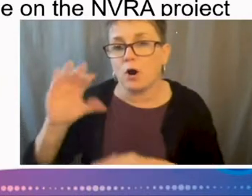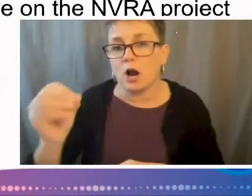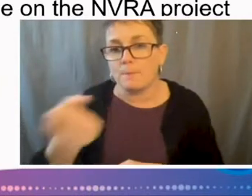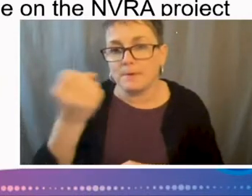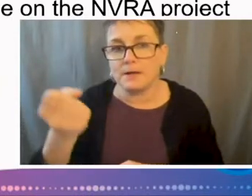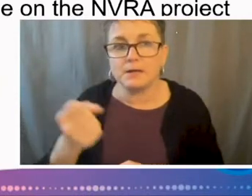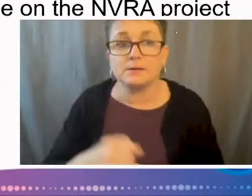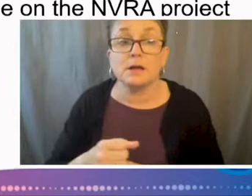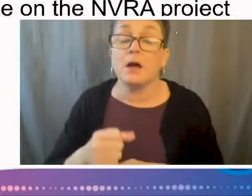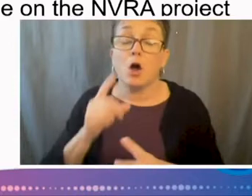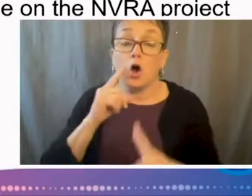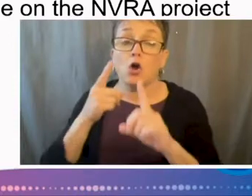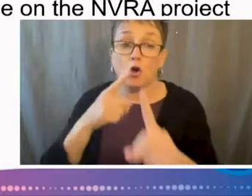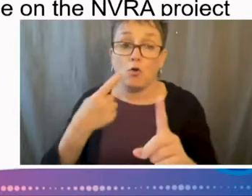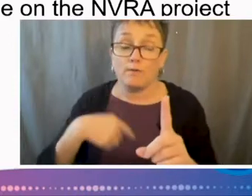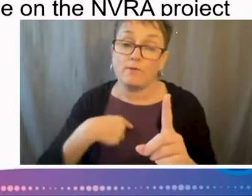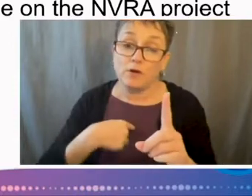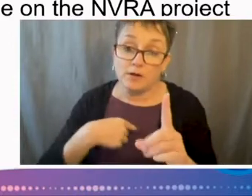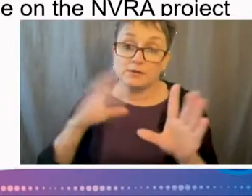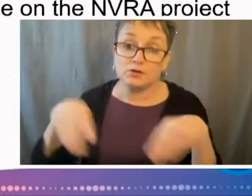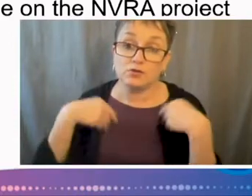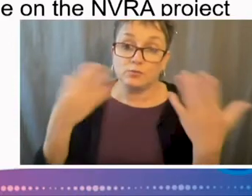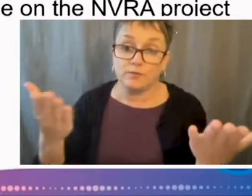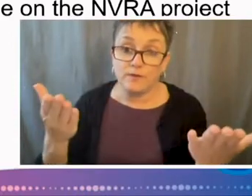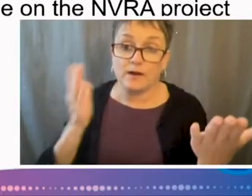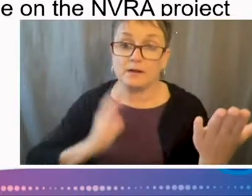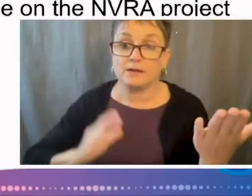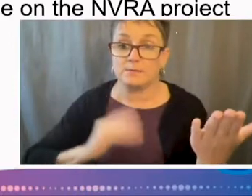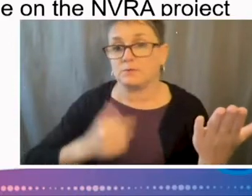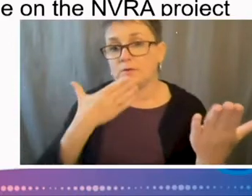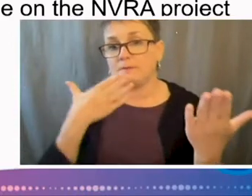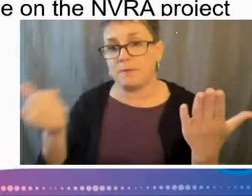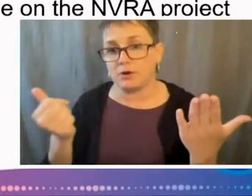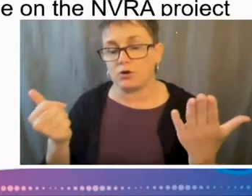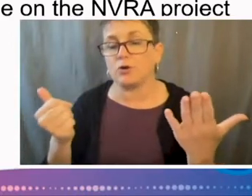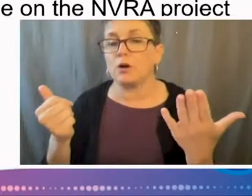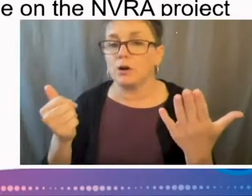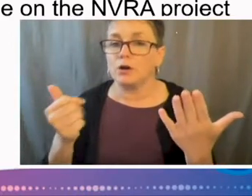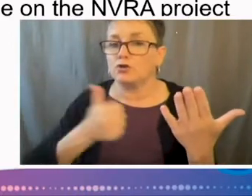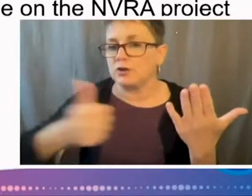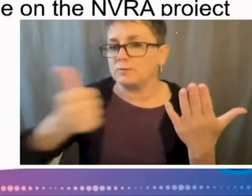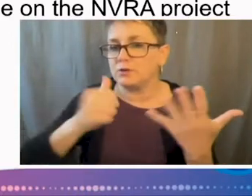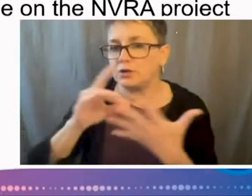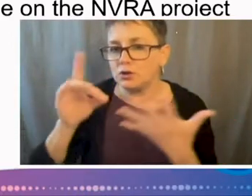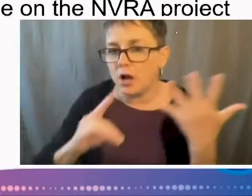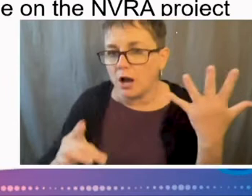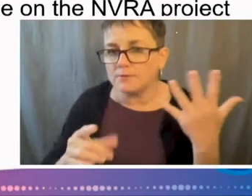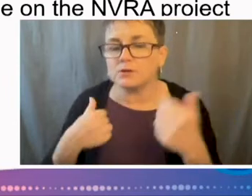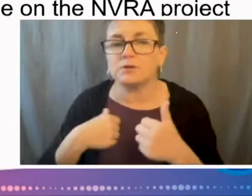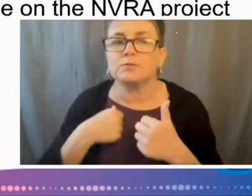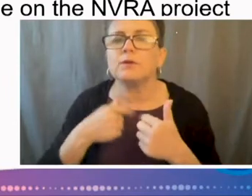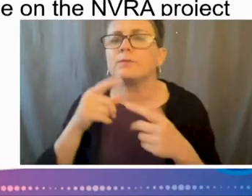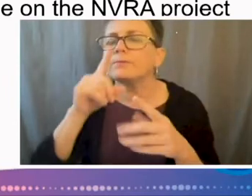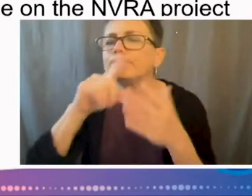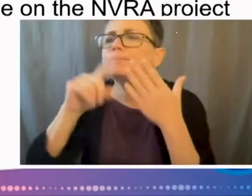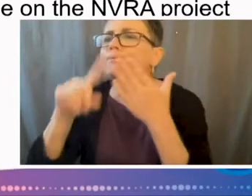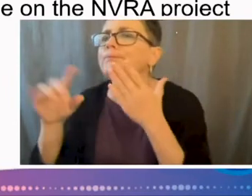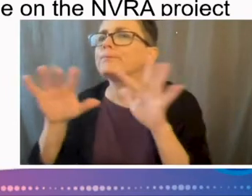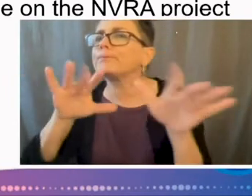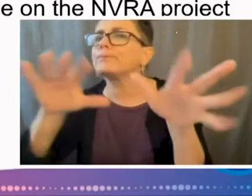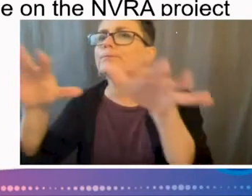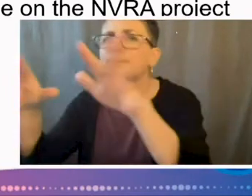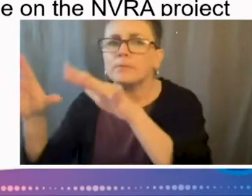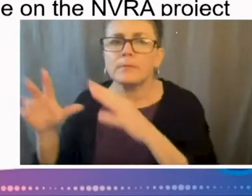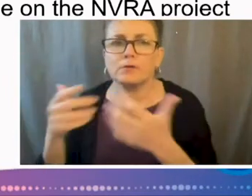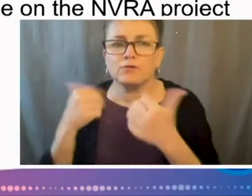to provide our customers with greater transportation options. By exploring and increasing our partnerships with TNCs, we